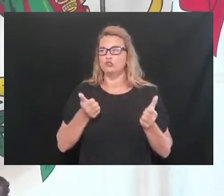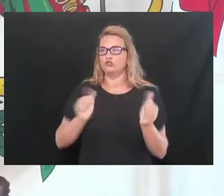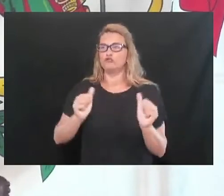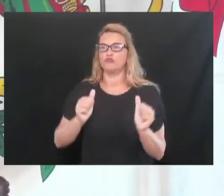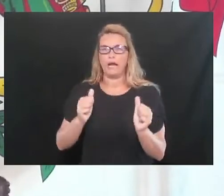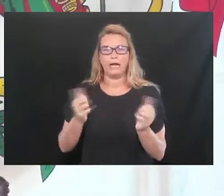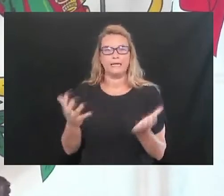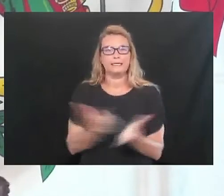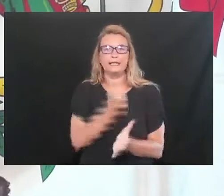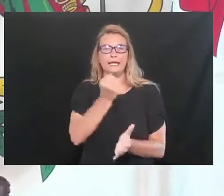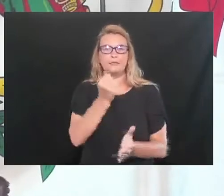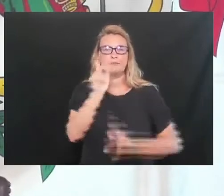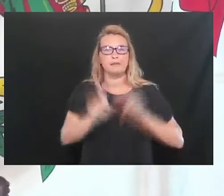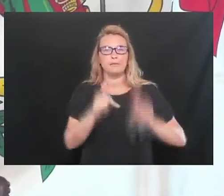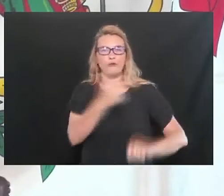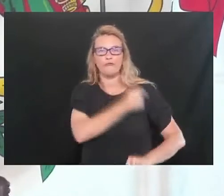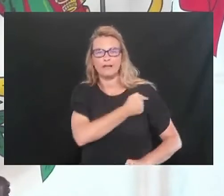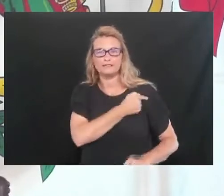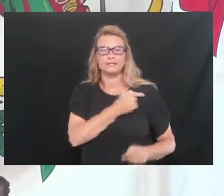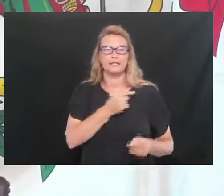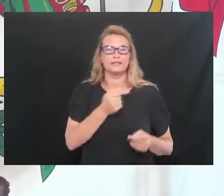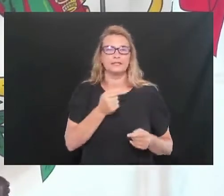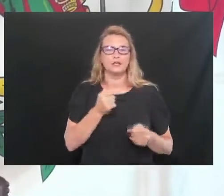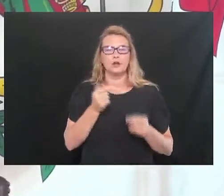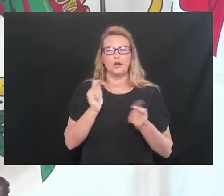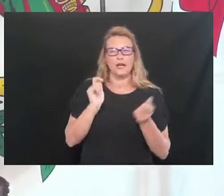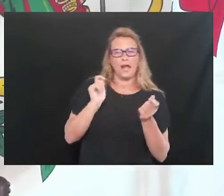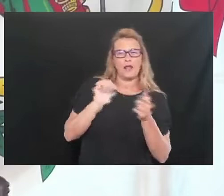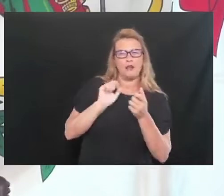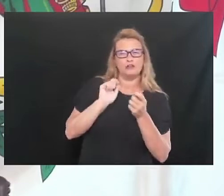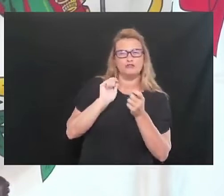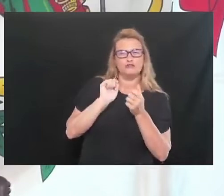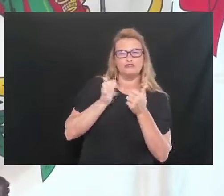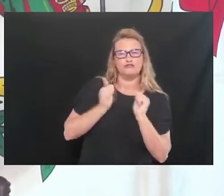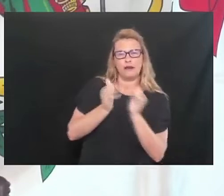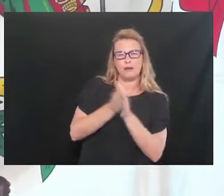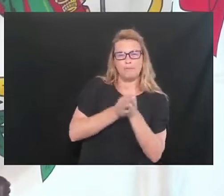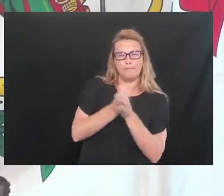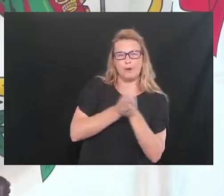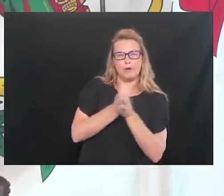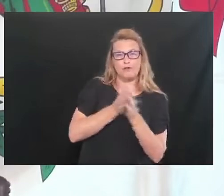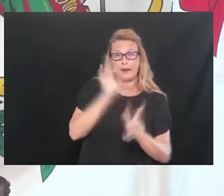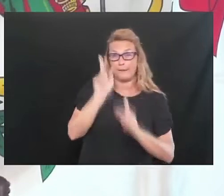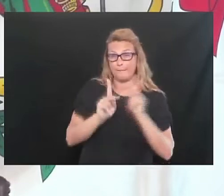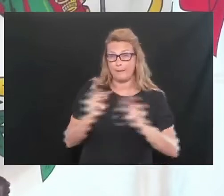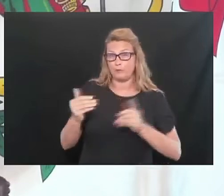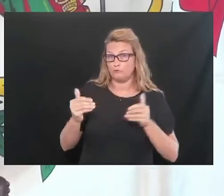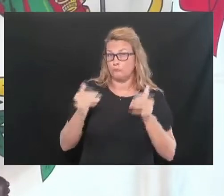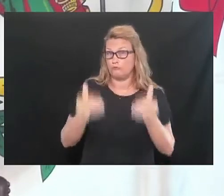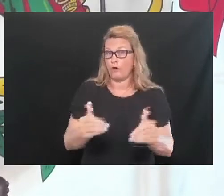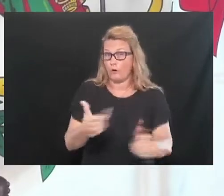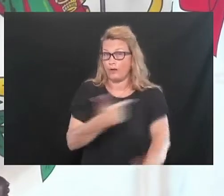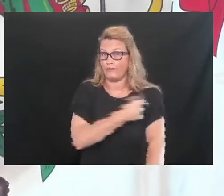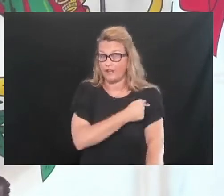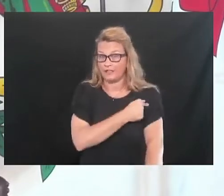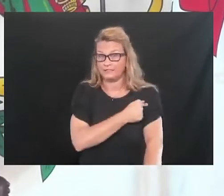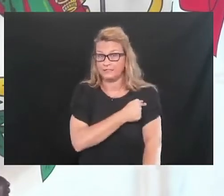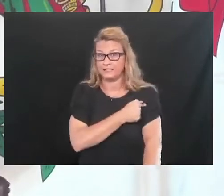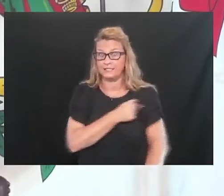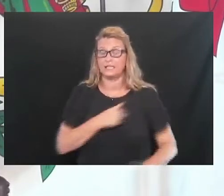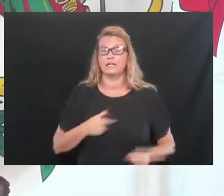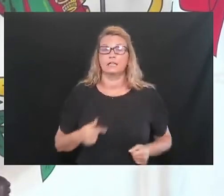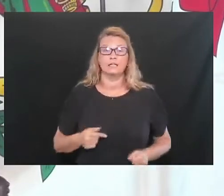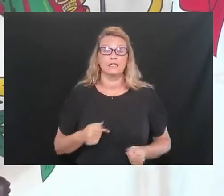to tailor something that would maybe get a few more young people across the finish line, as well as do